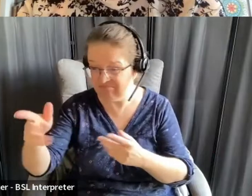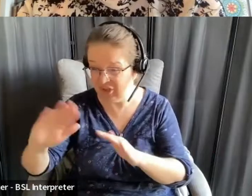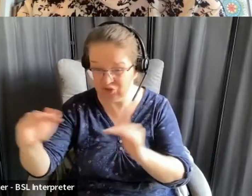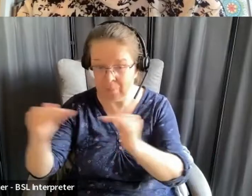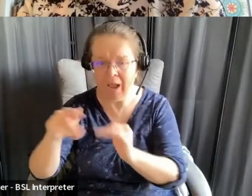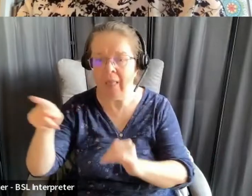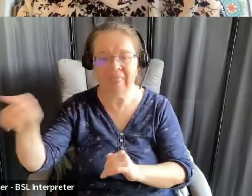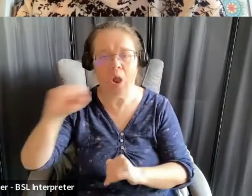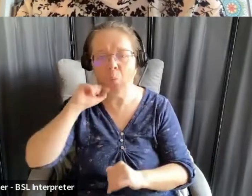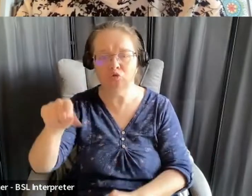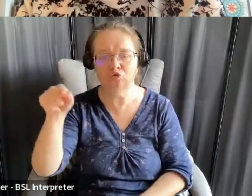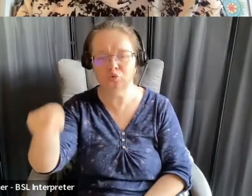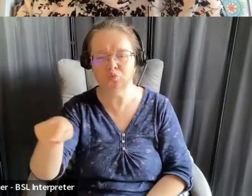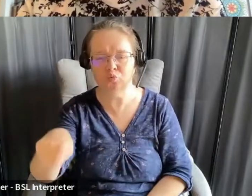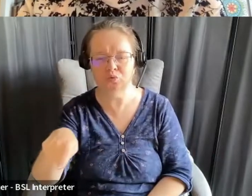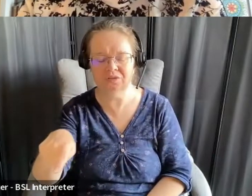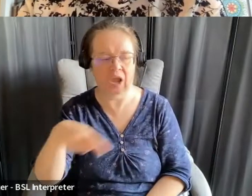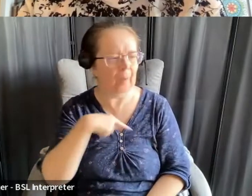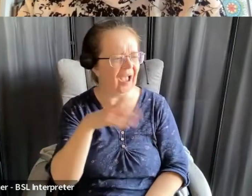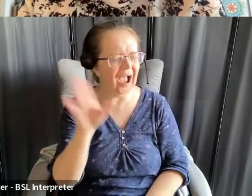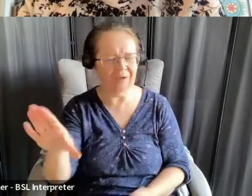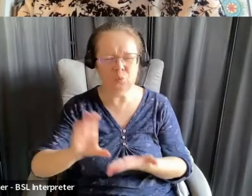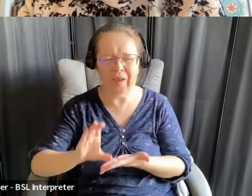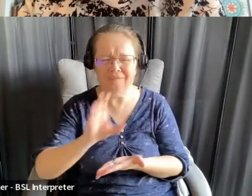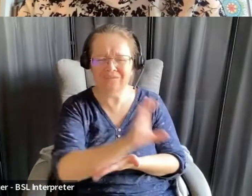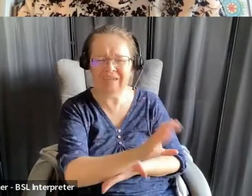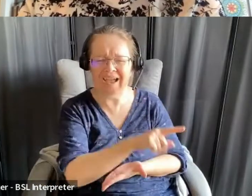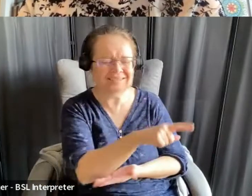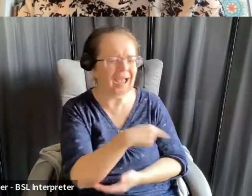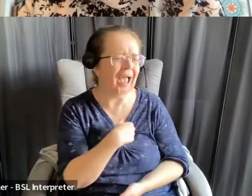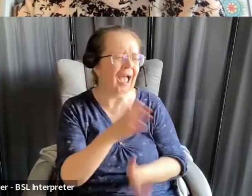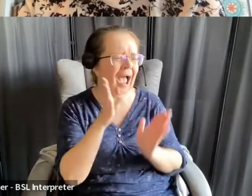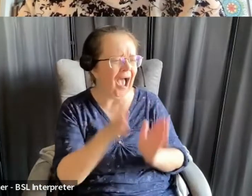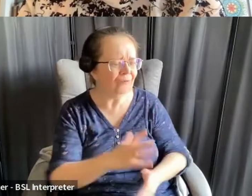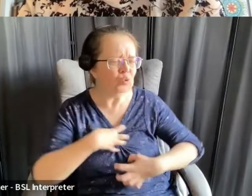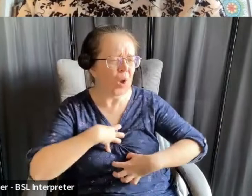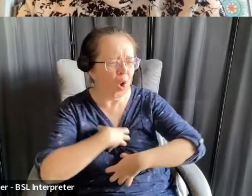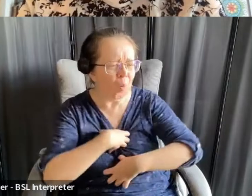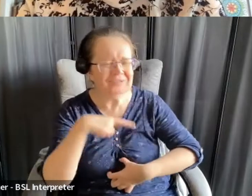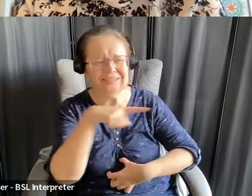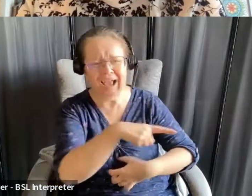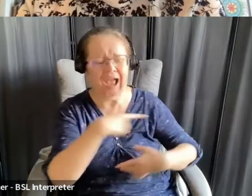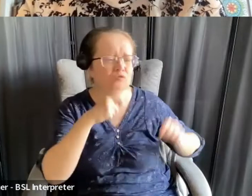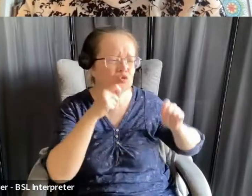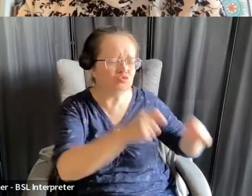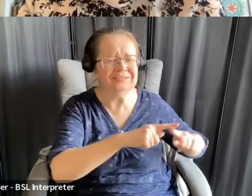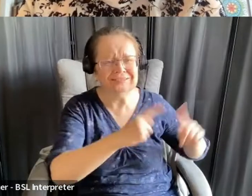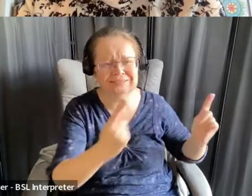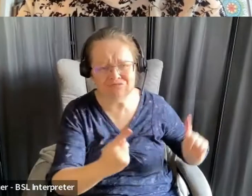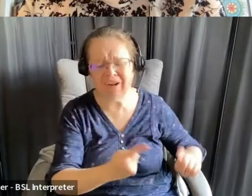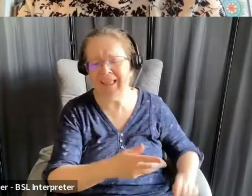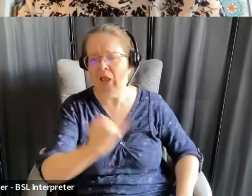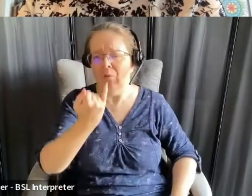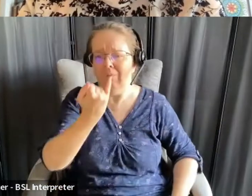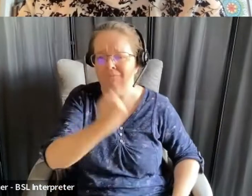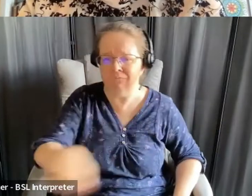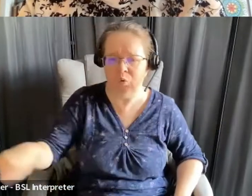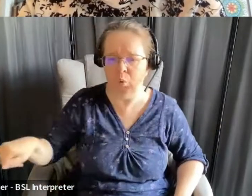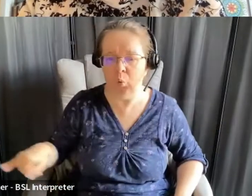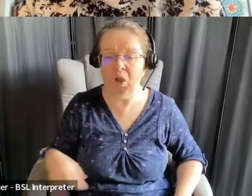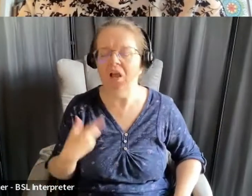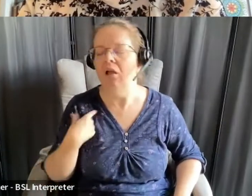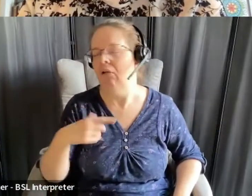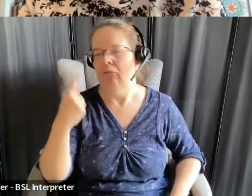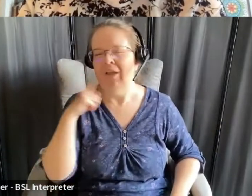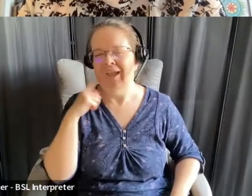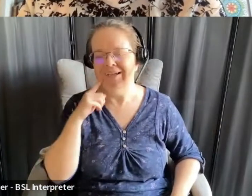guy, the mere fact that we're going to have to make an investment in this guy, and we're going to have to accommodate him, and we're going to have to treat him differently, it's just simpler and easier